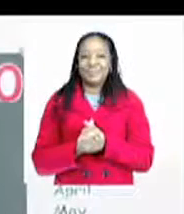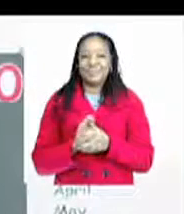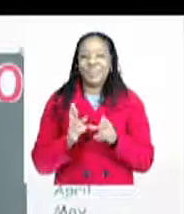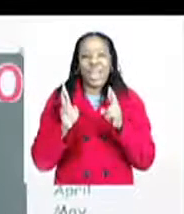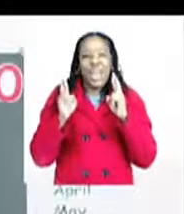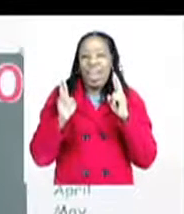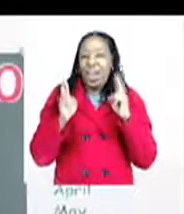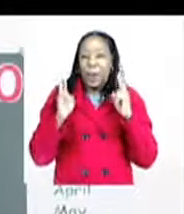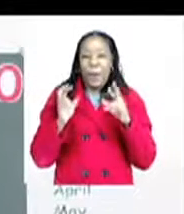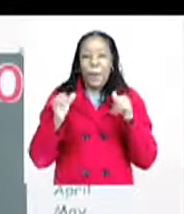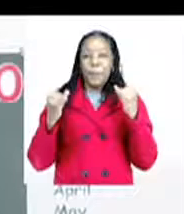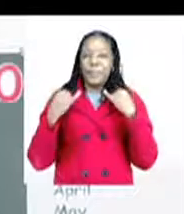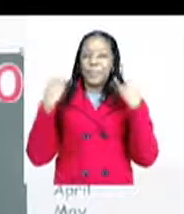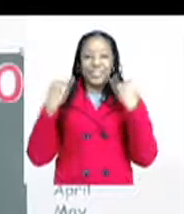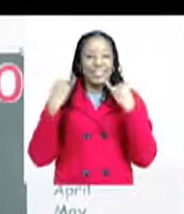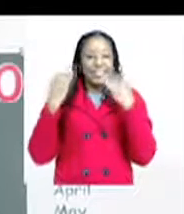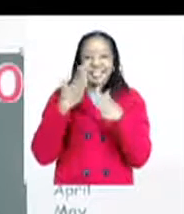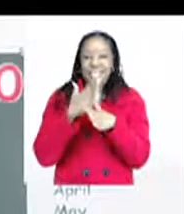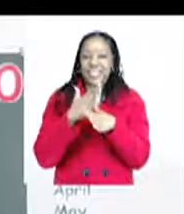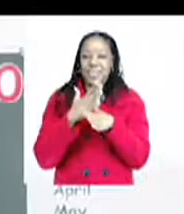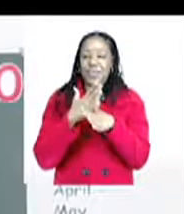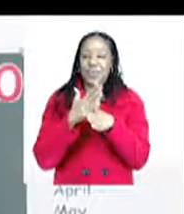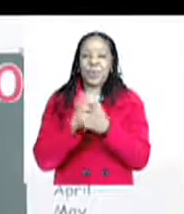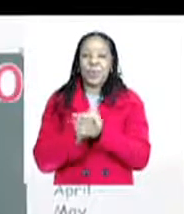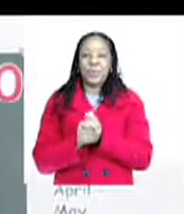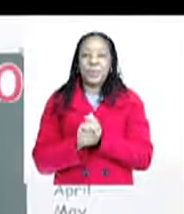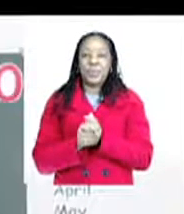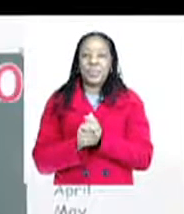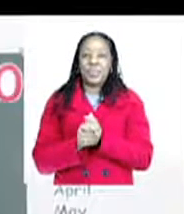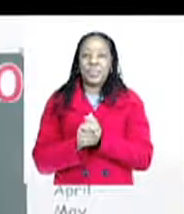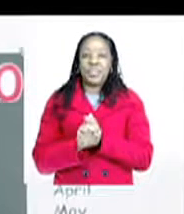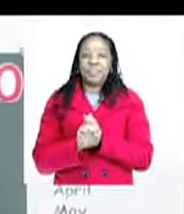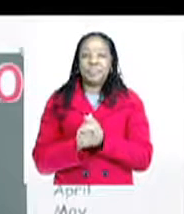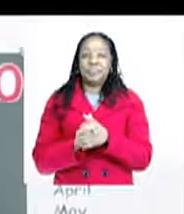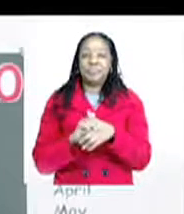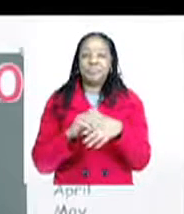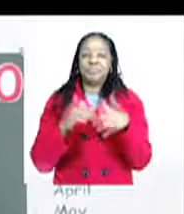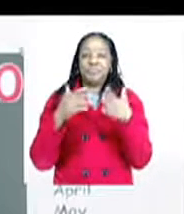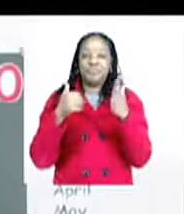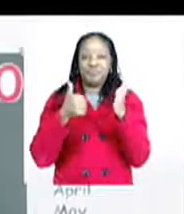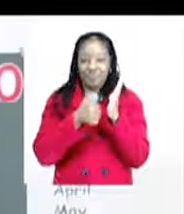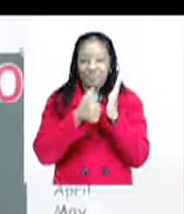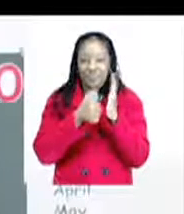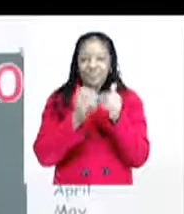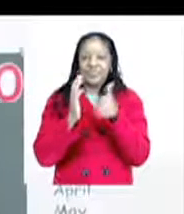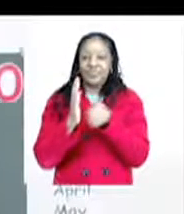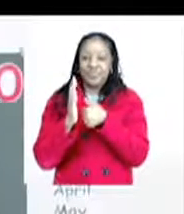I hope you have enjoyed the lesson. Now let's sanitize our hands.